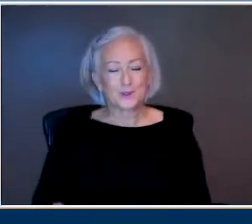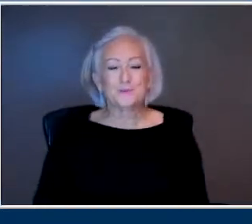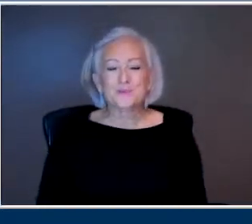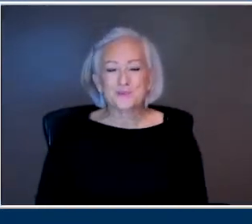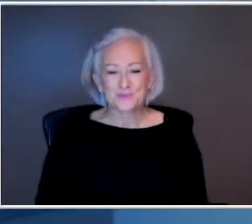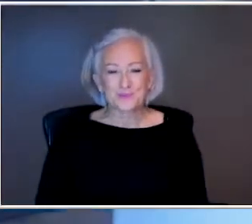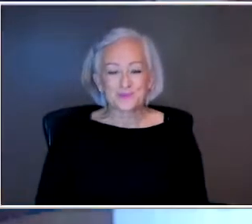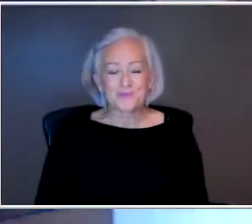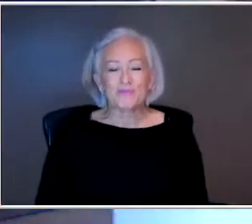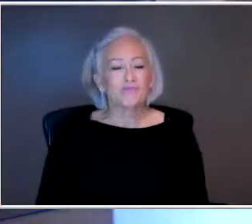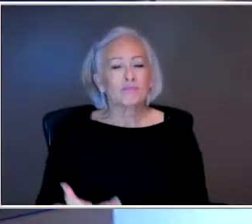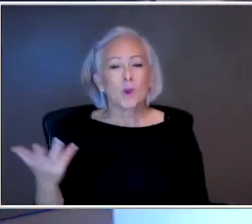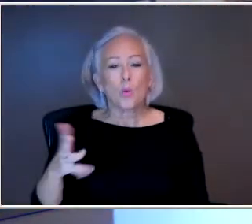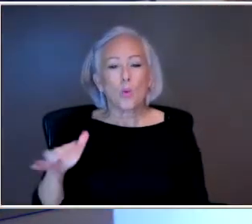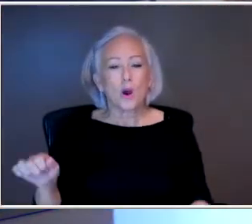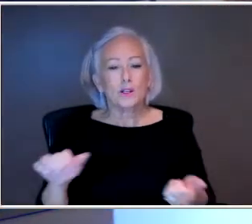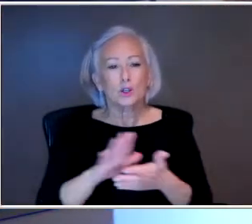stroke?